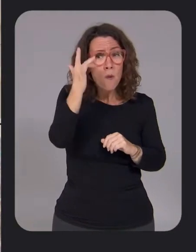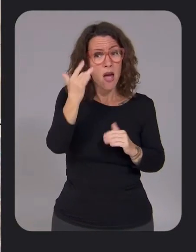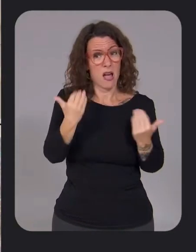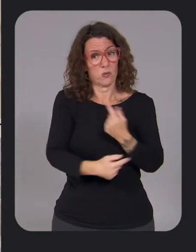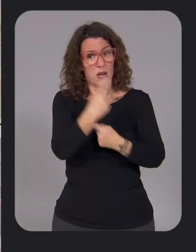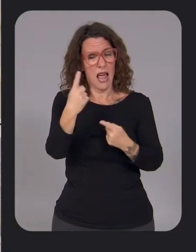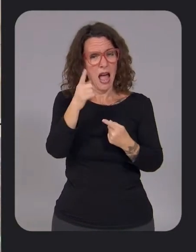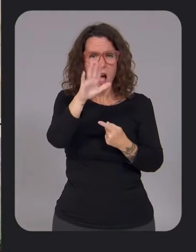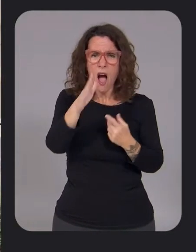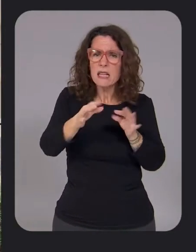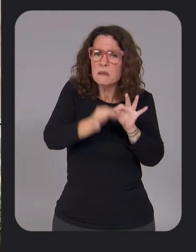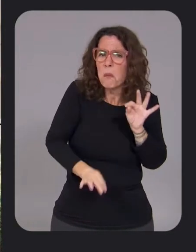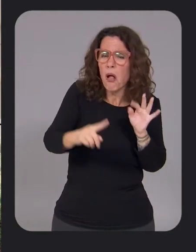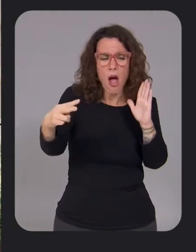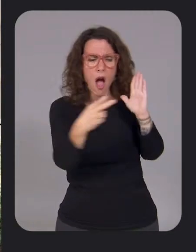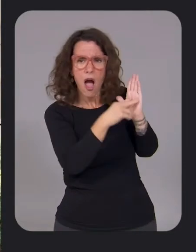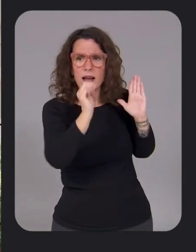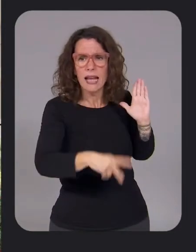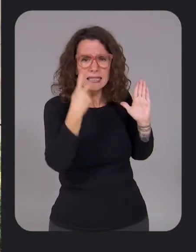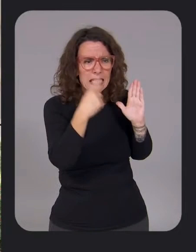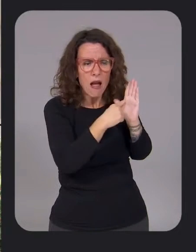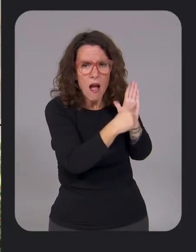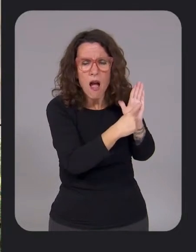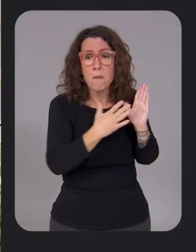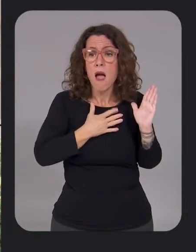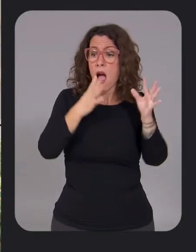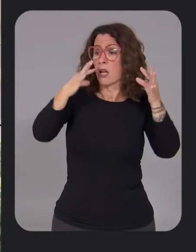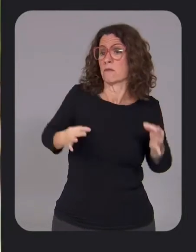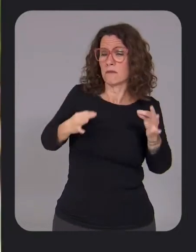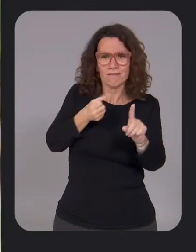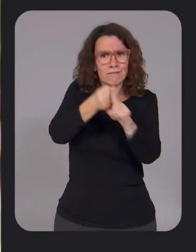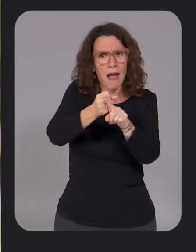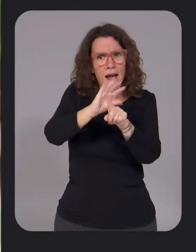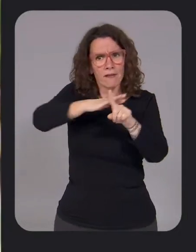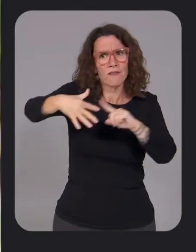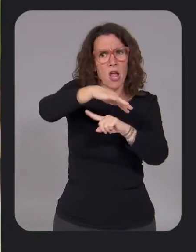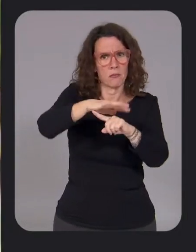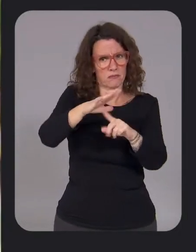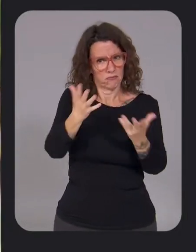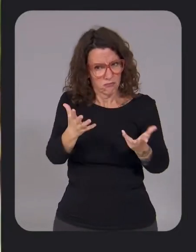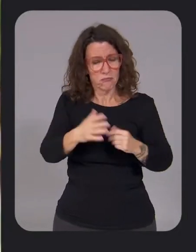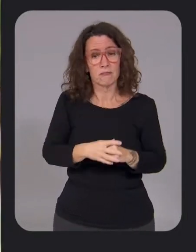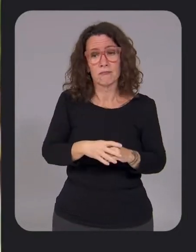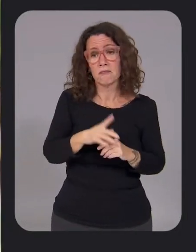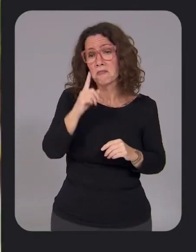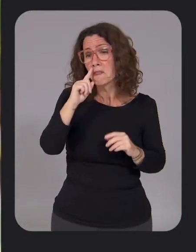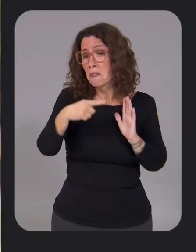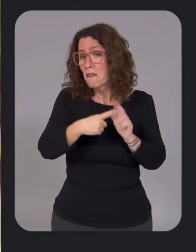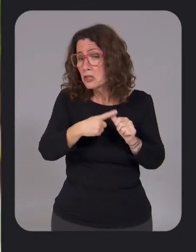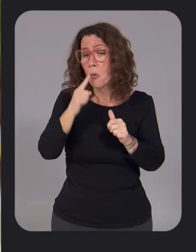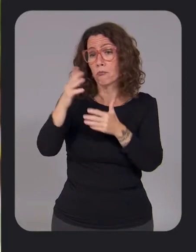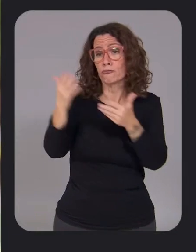today, we're making it easier for people to see the environmental impact of their travel choices. First, we're bringing information